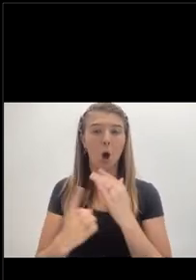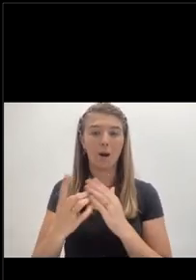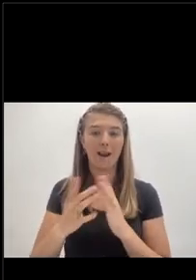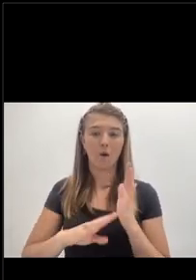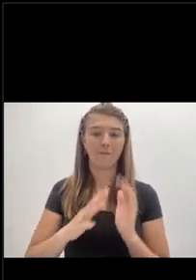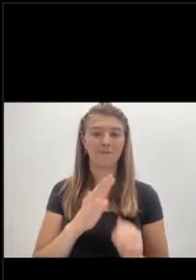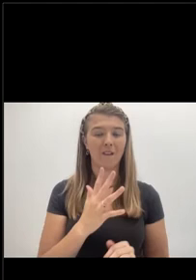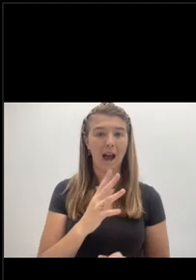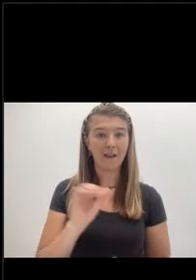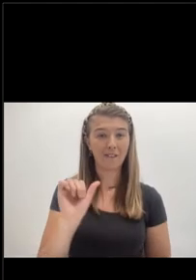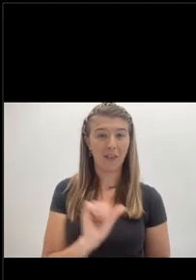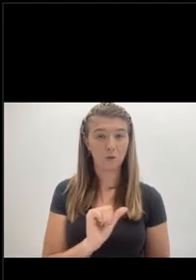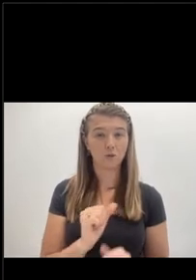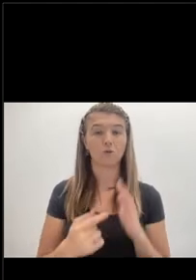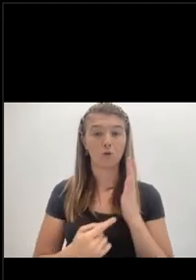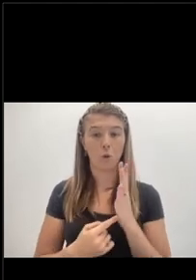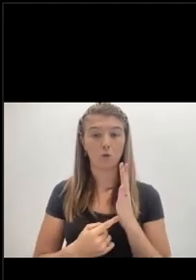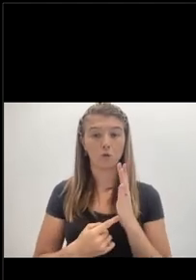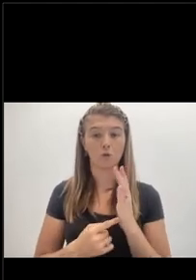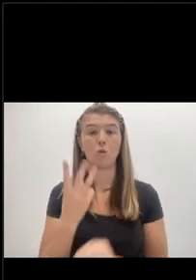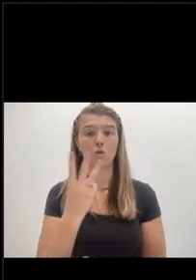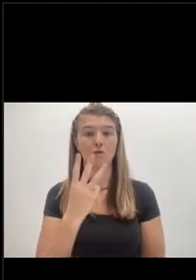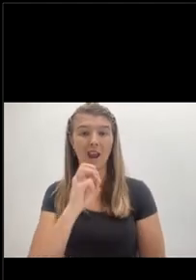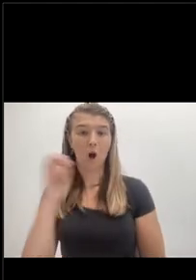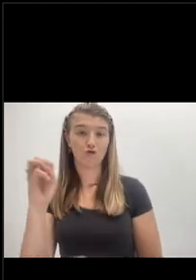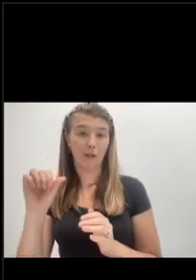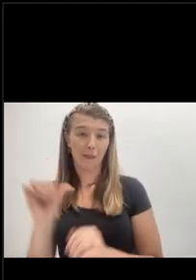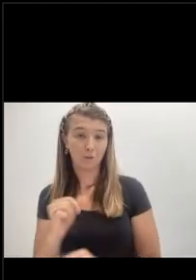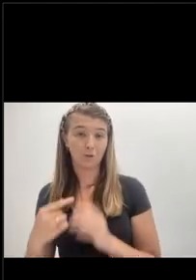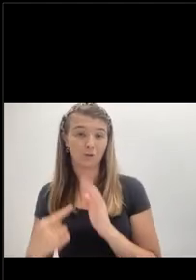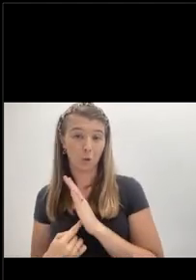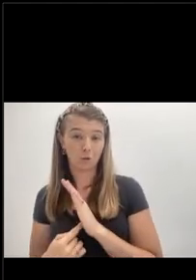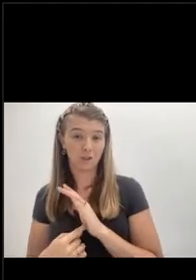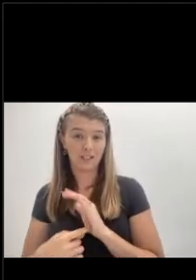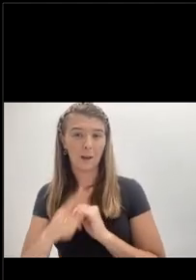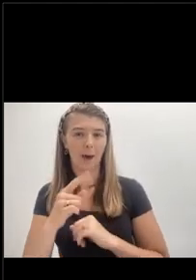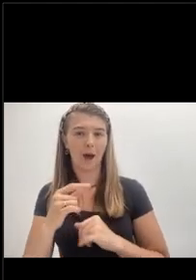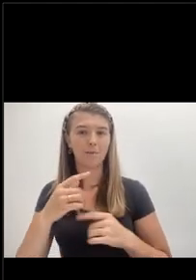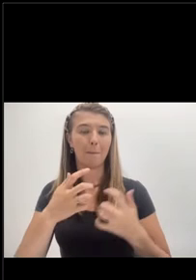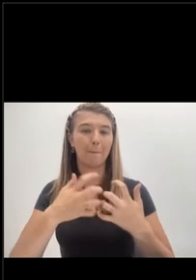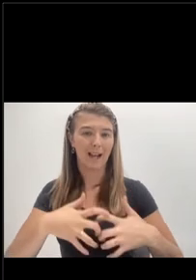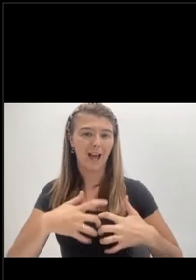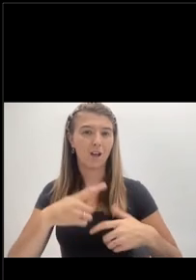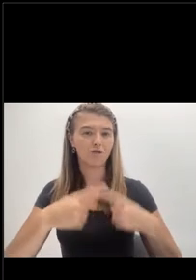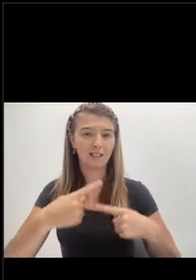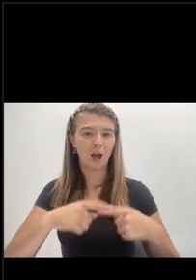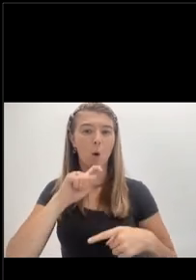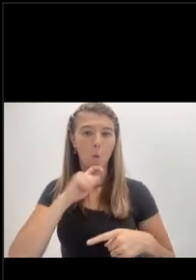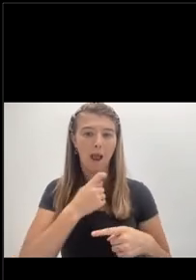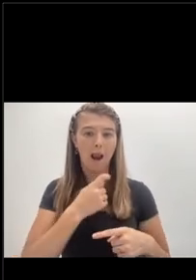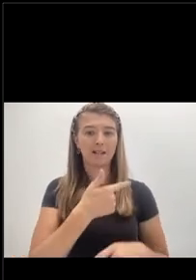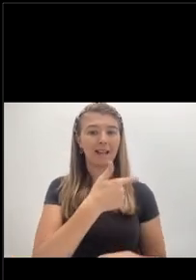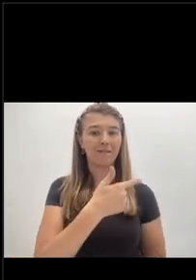over the next 10 years, whereas mechanical recycling is going to grow from 750,000 tons up